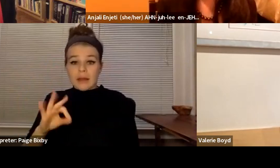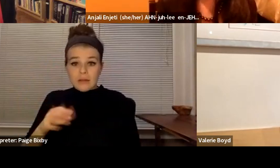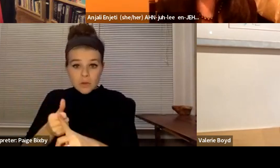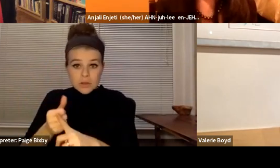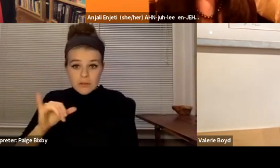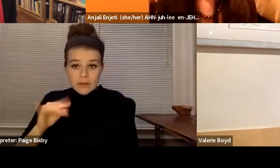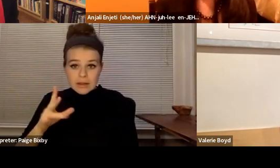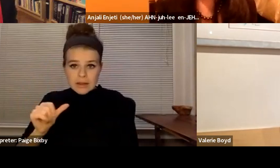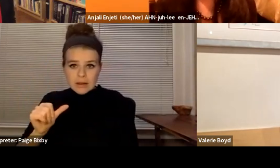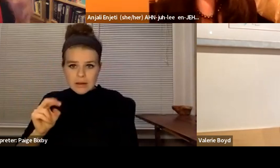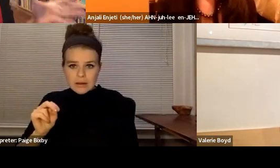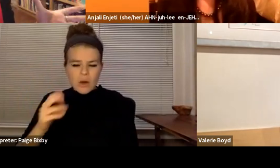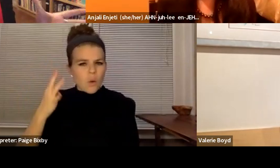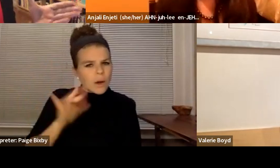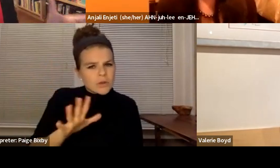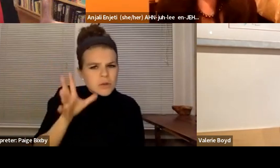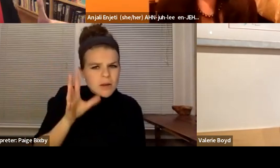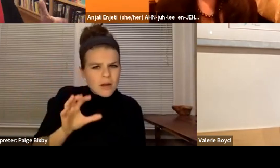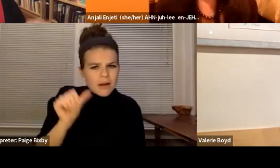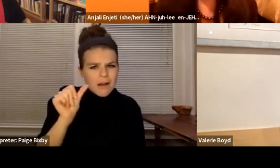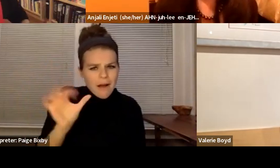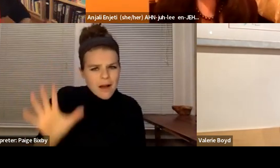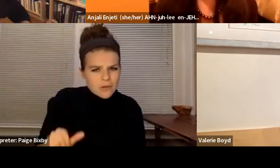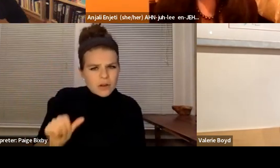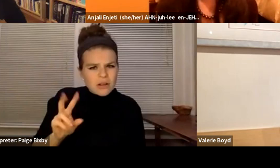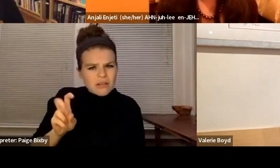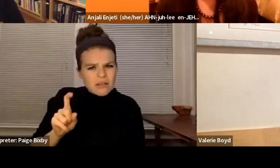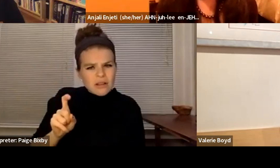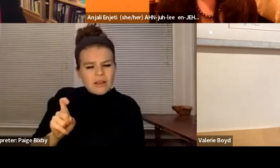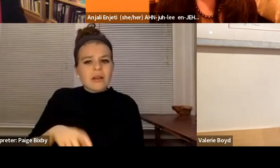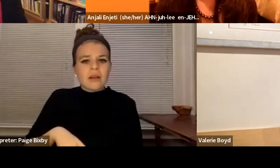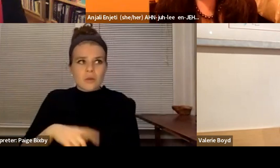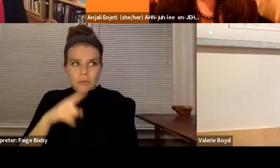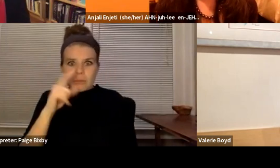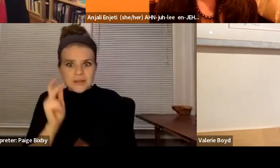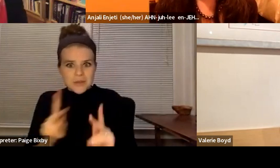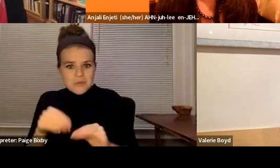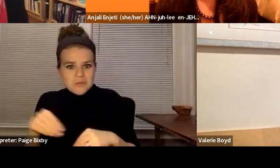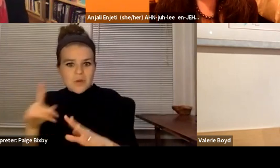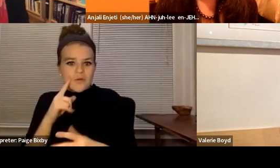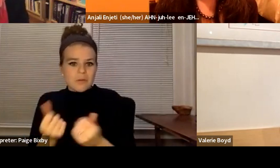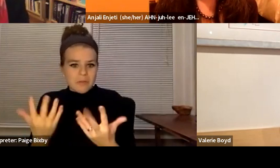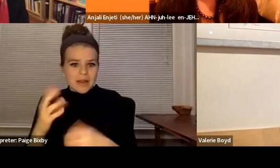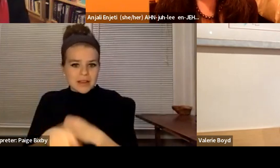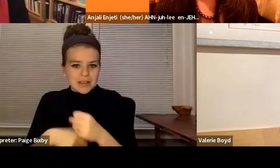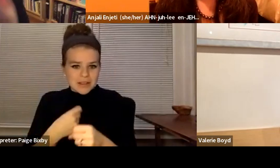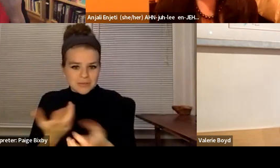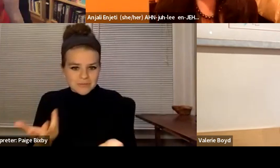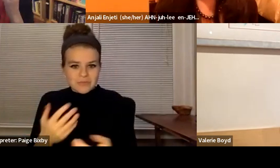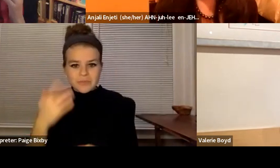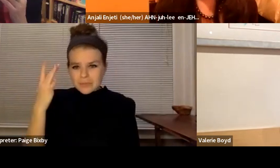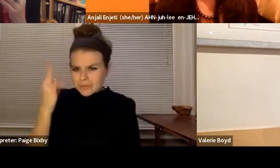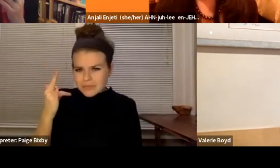your mother in Africa? Because people have been moving around for years. Sure. You know, why were white people in India? I